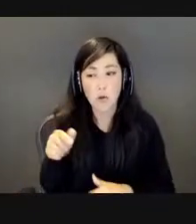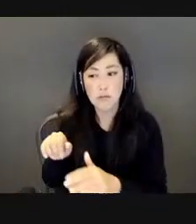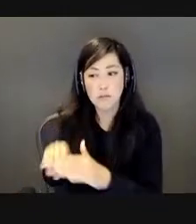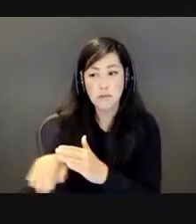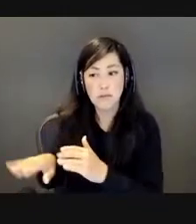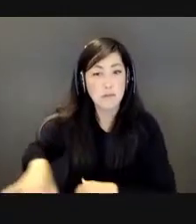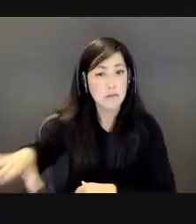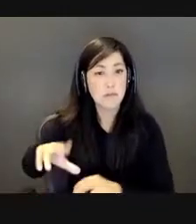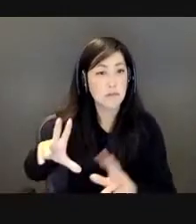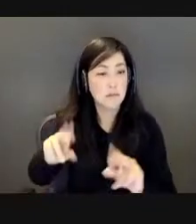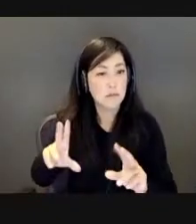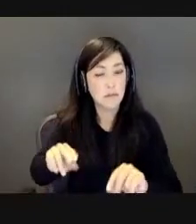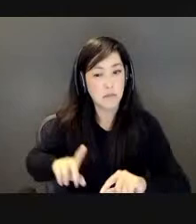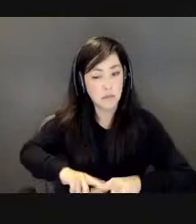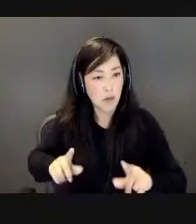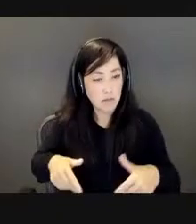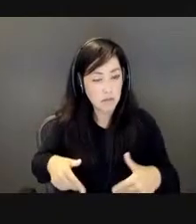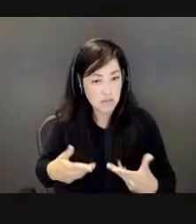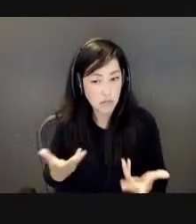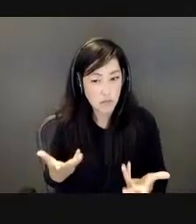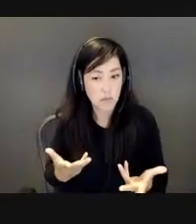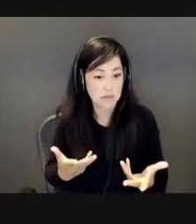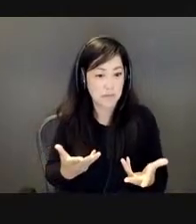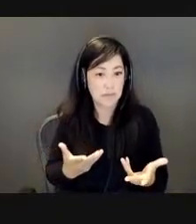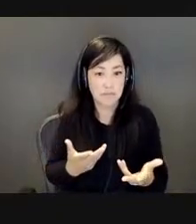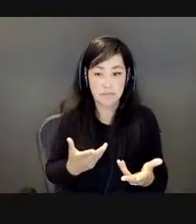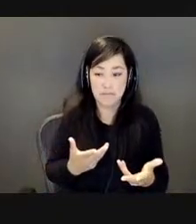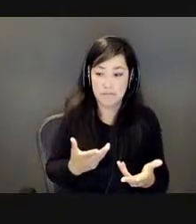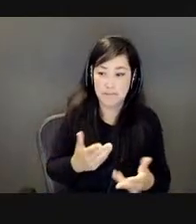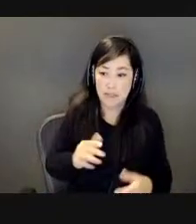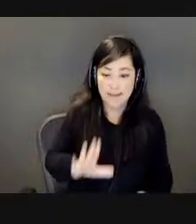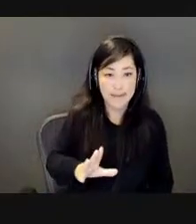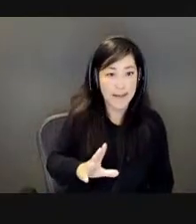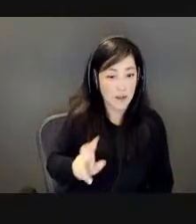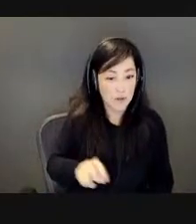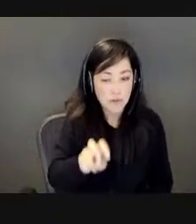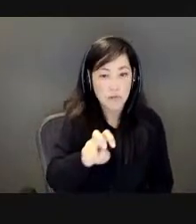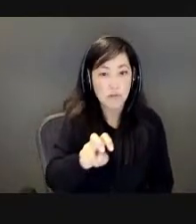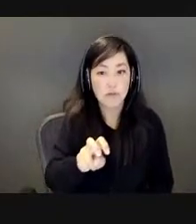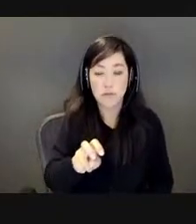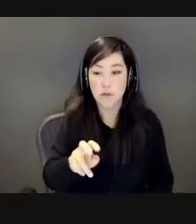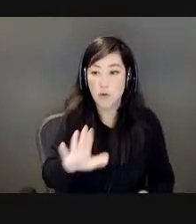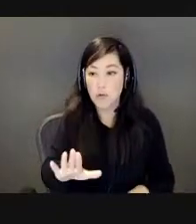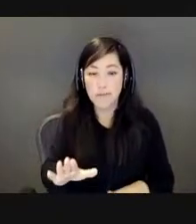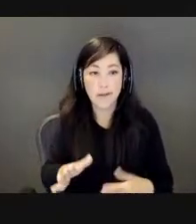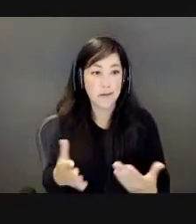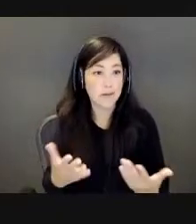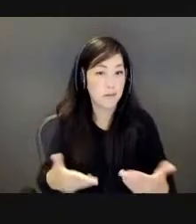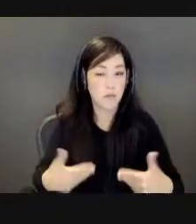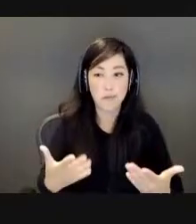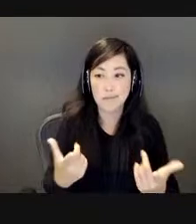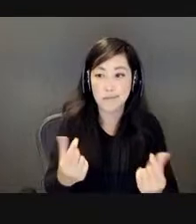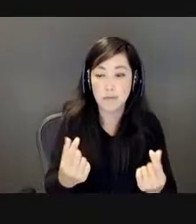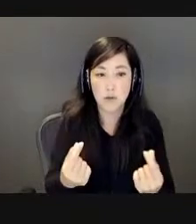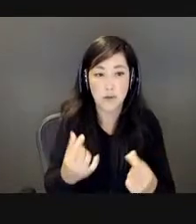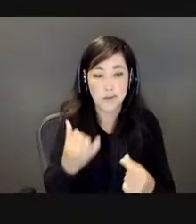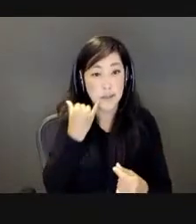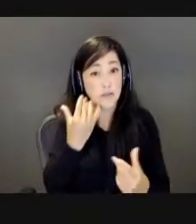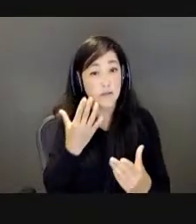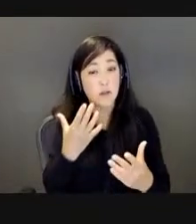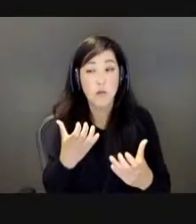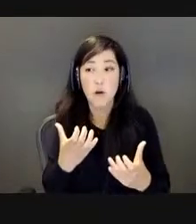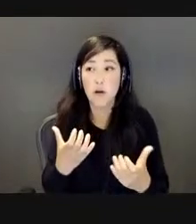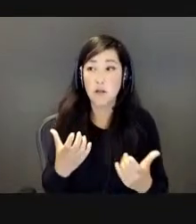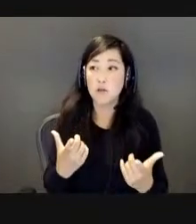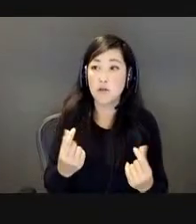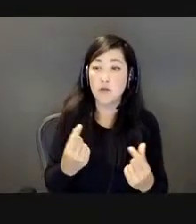also in terms of the type of trip or travel that they're looking to do, whether it's, you know, a leisurely stroll or something more